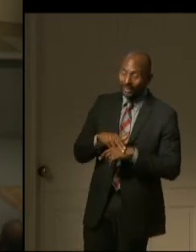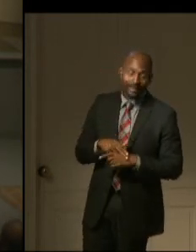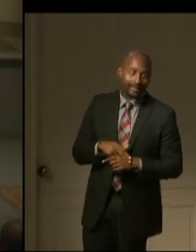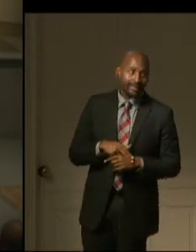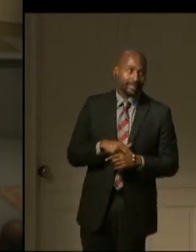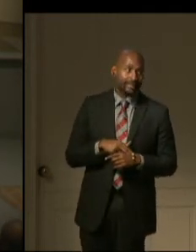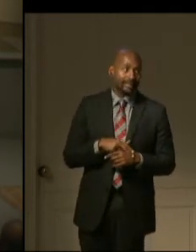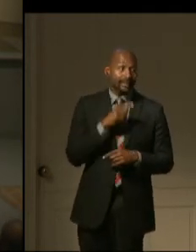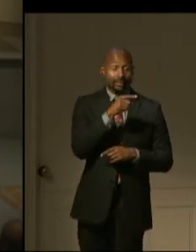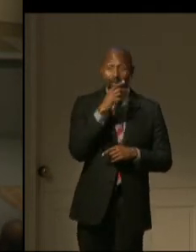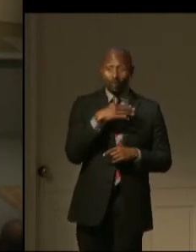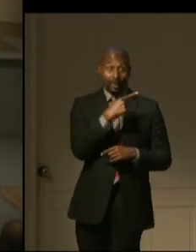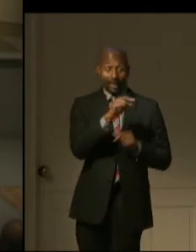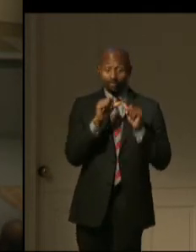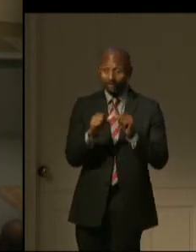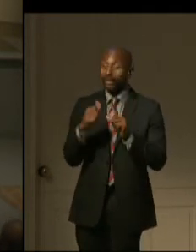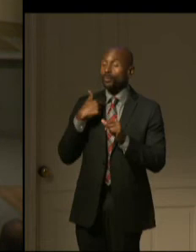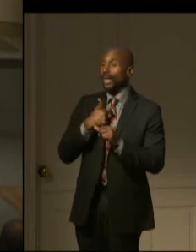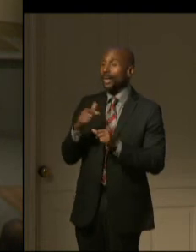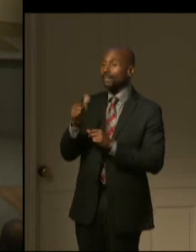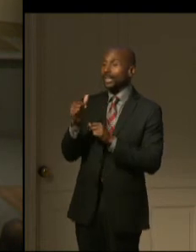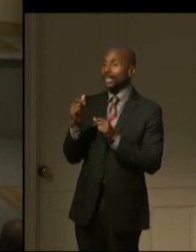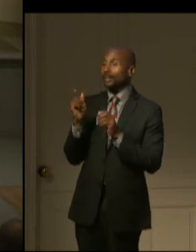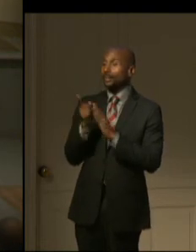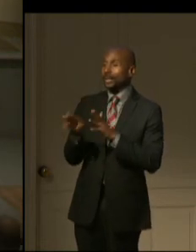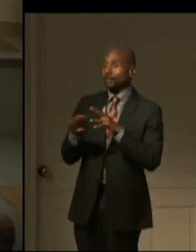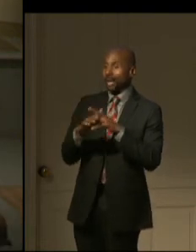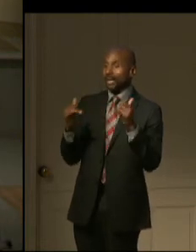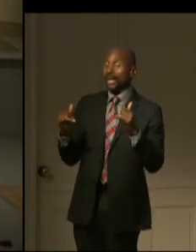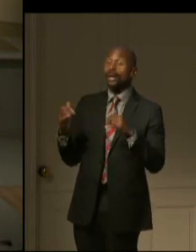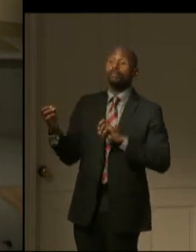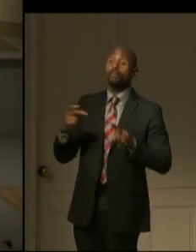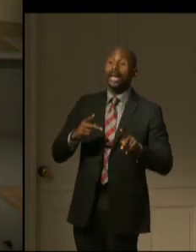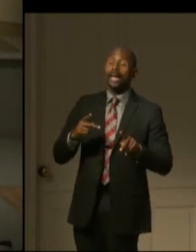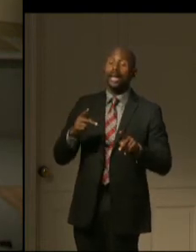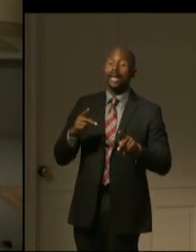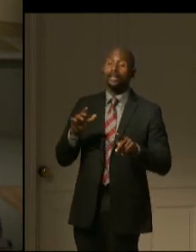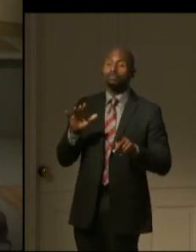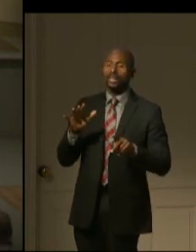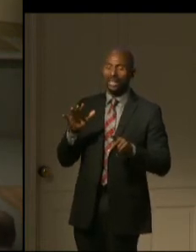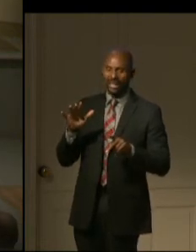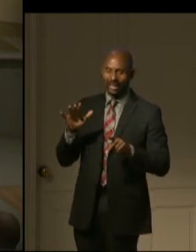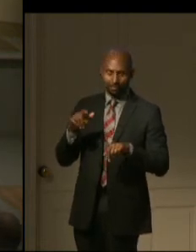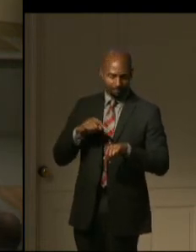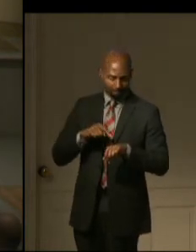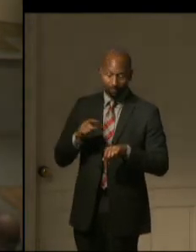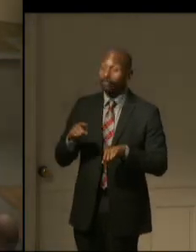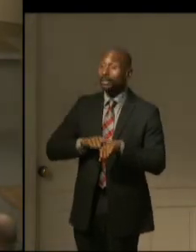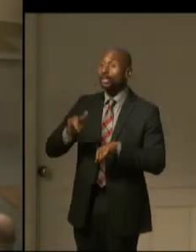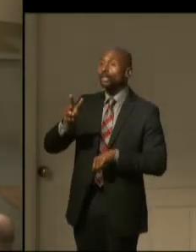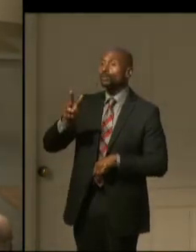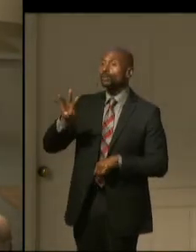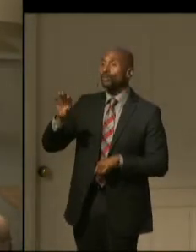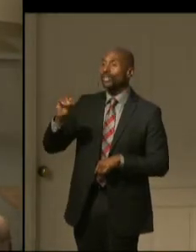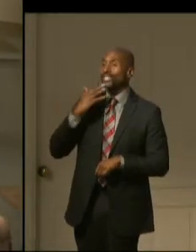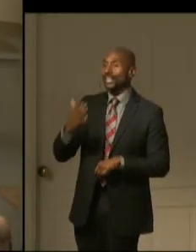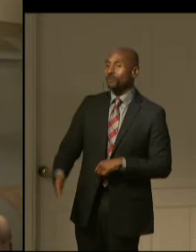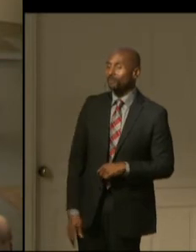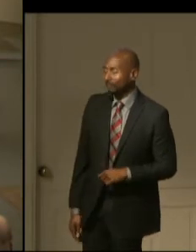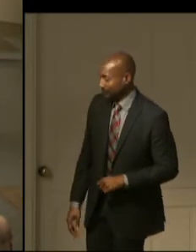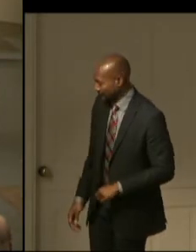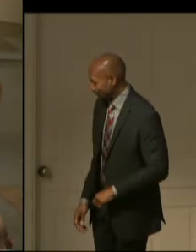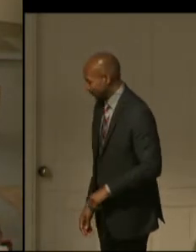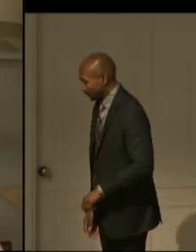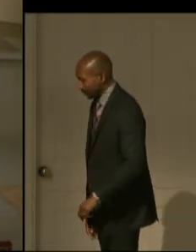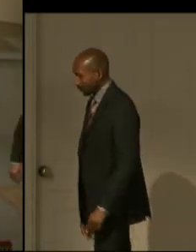Thank you. We have a 10-minute break now. If you could be back at, 2:40. Thank you.